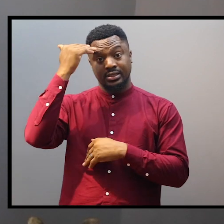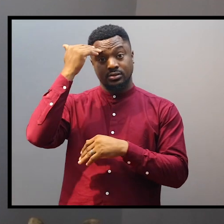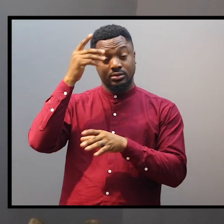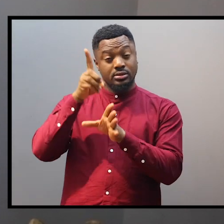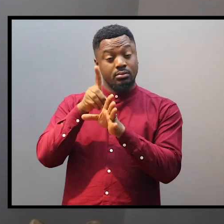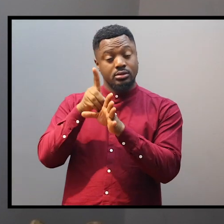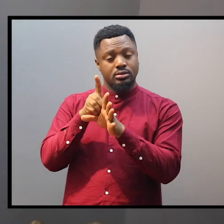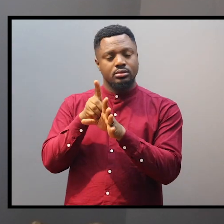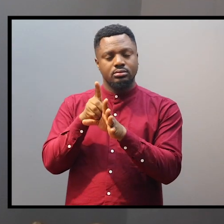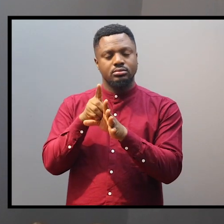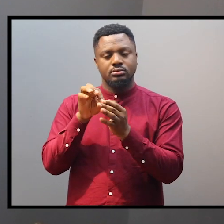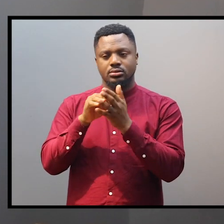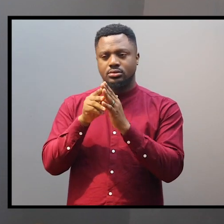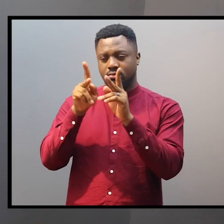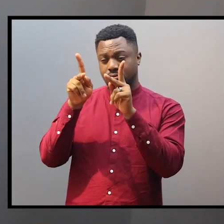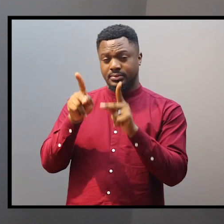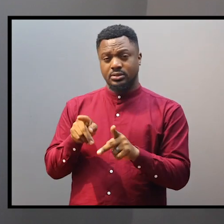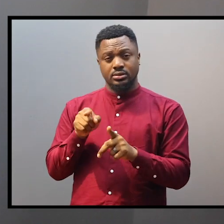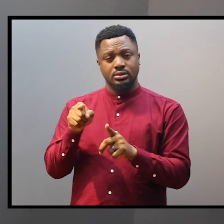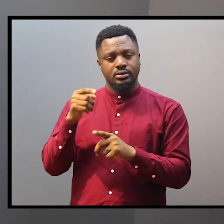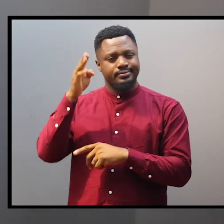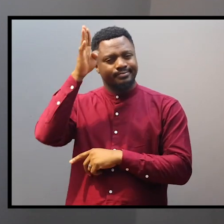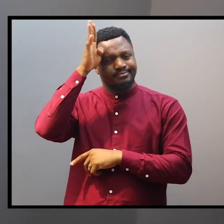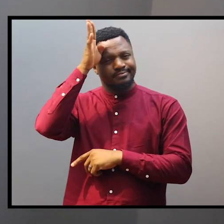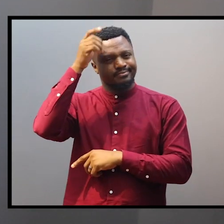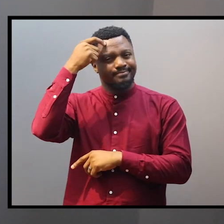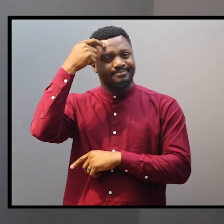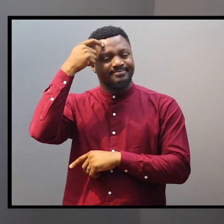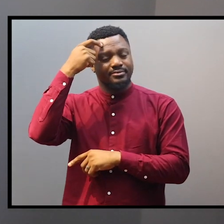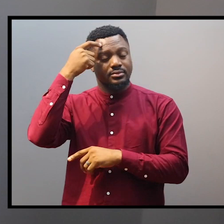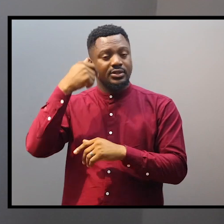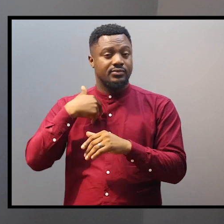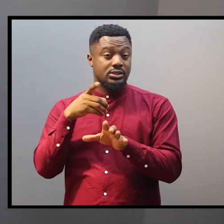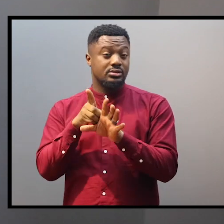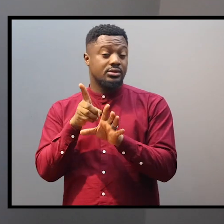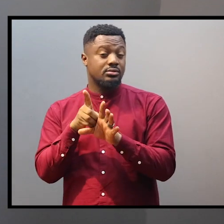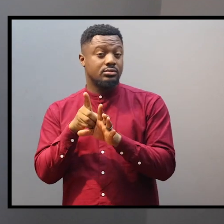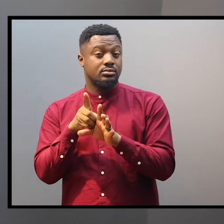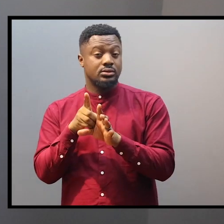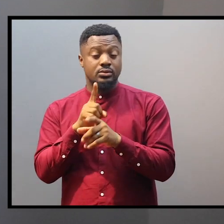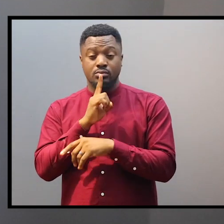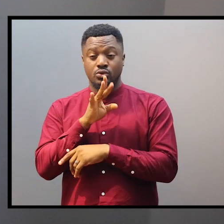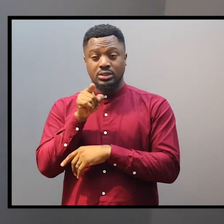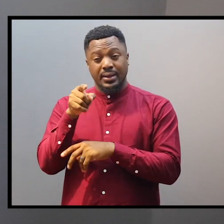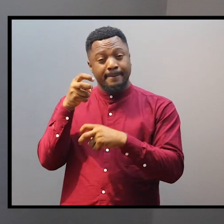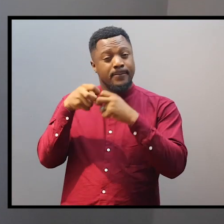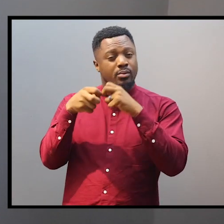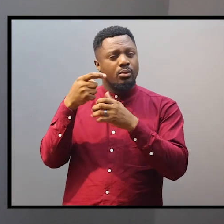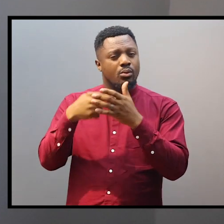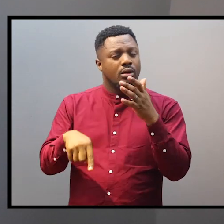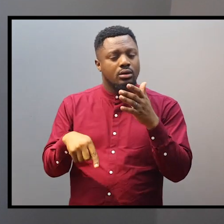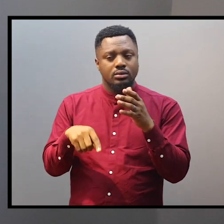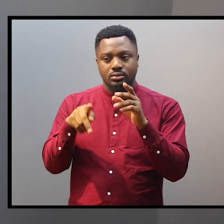Intellectual disability is a disorder of the brain. The main issue there